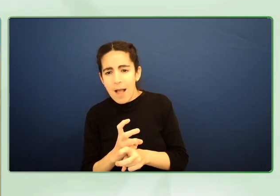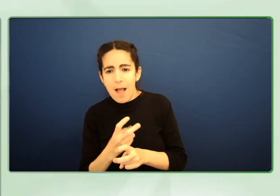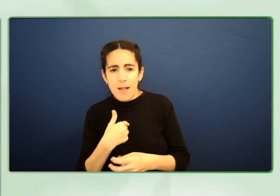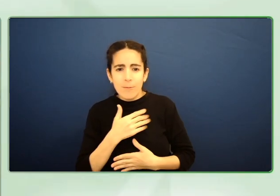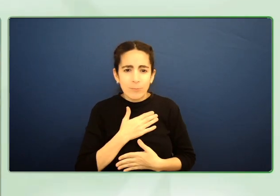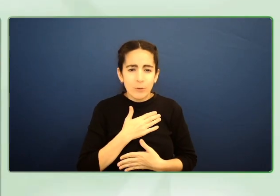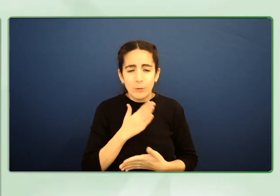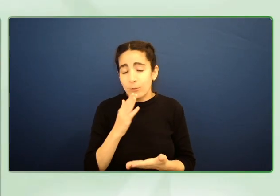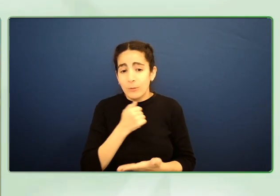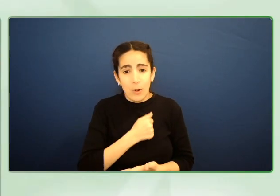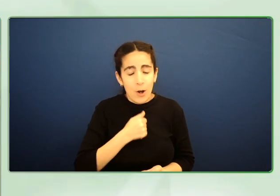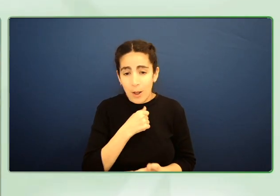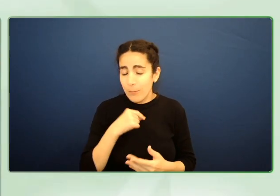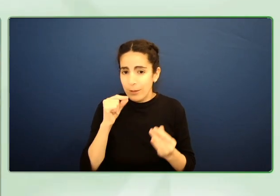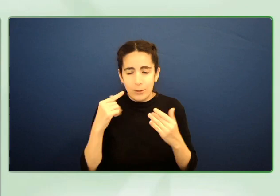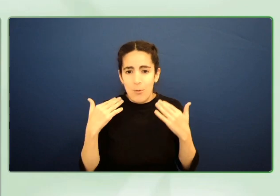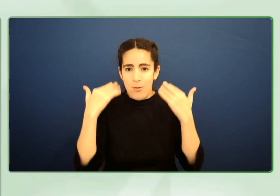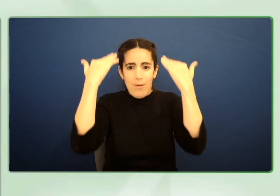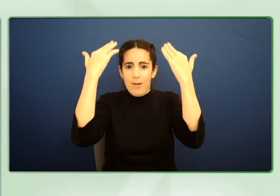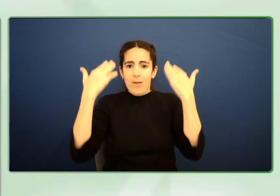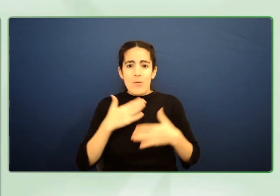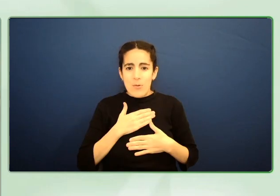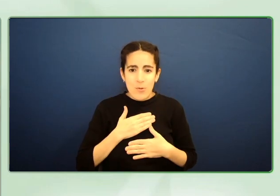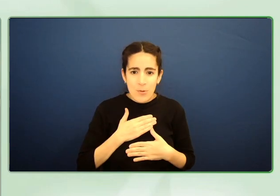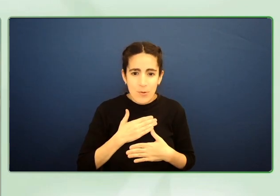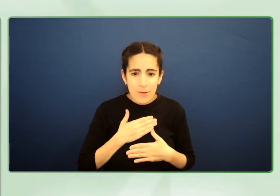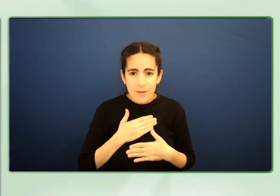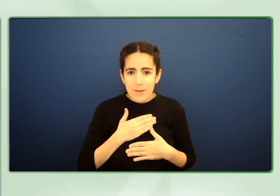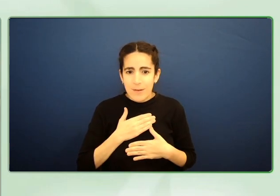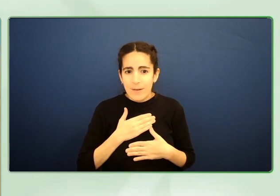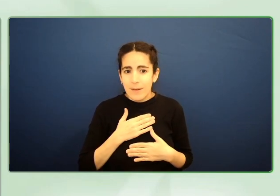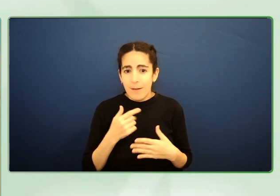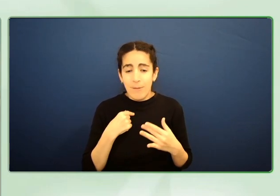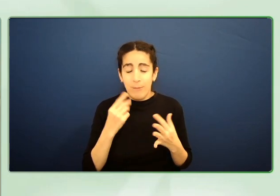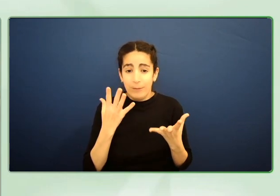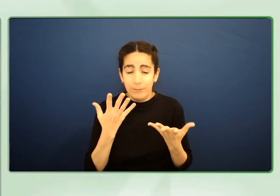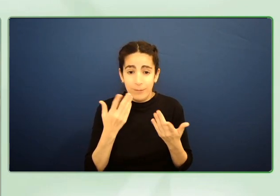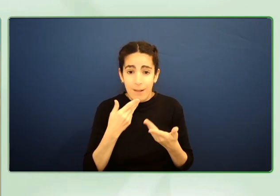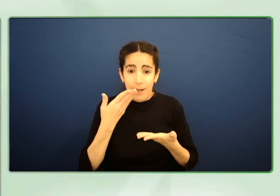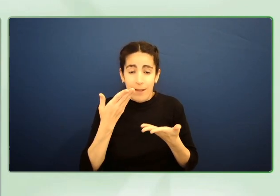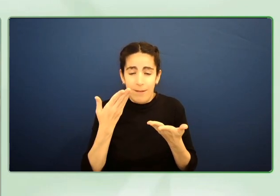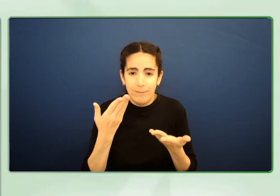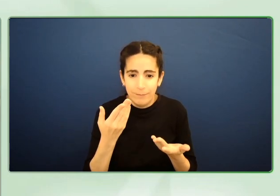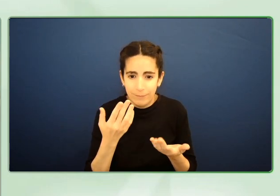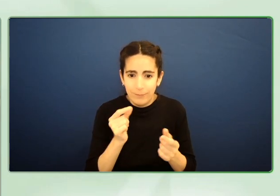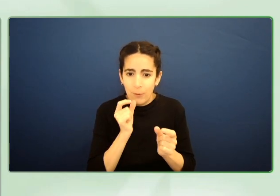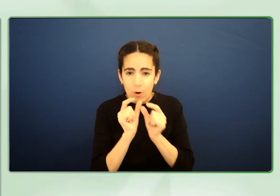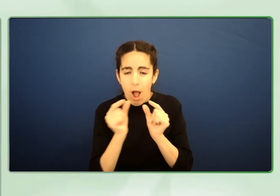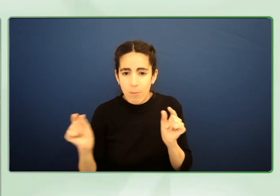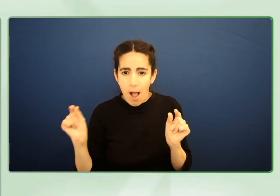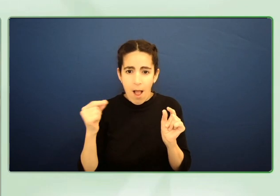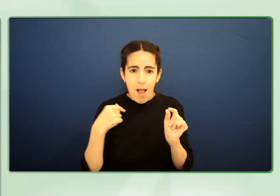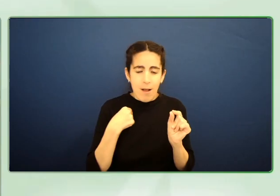for all of this. So I'm just messing up all the Grammarly. It's allowed. I